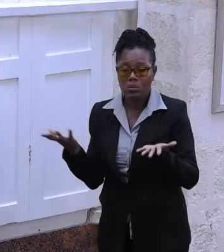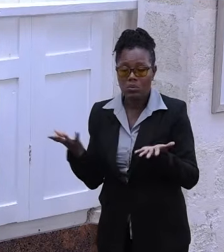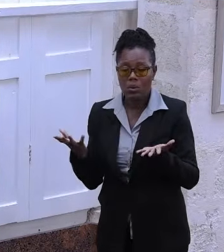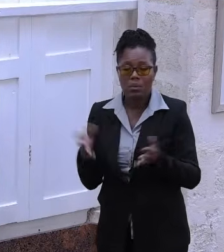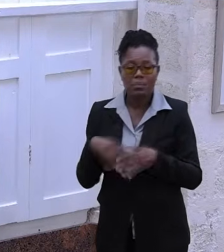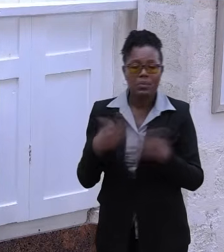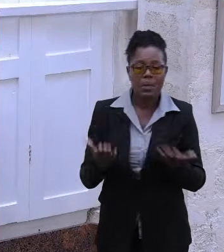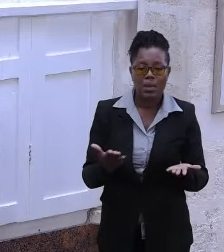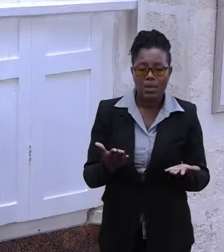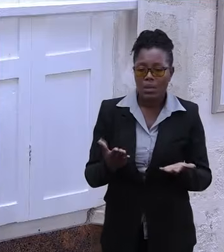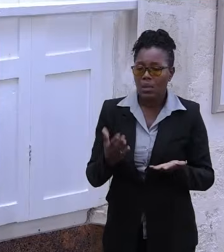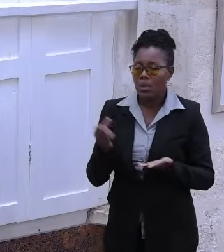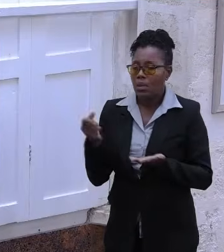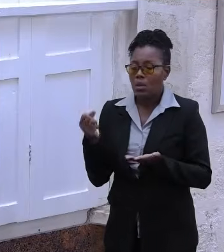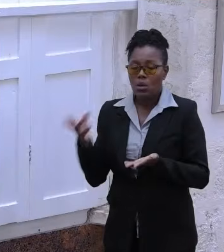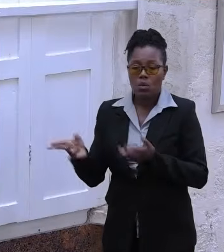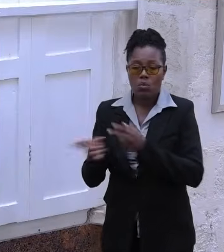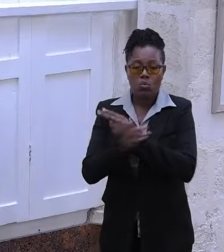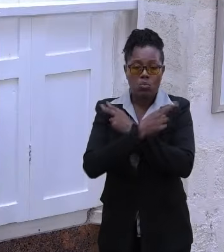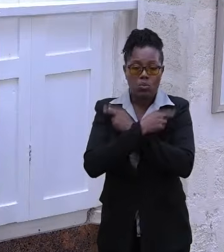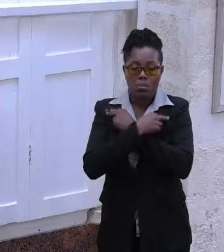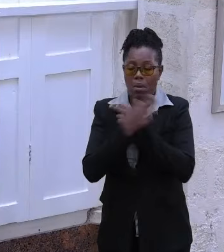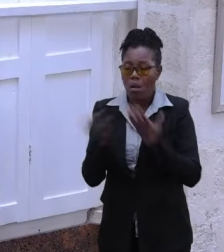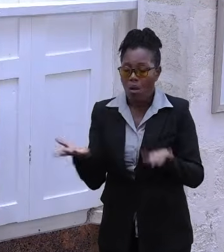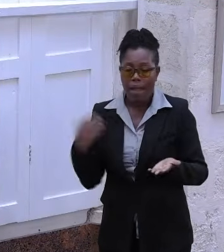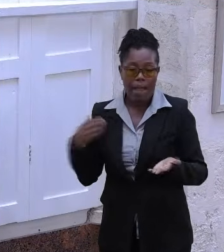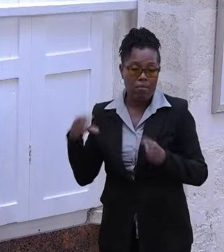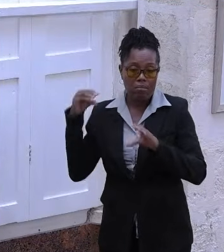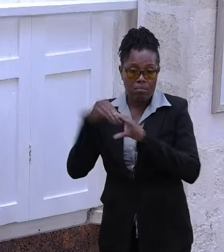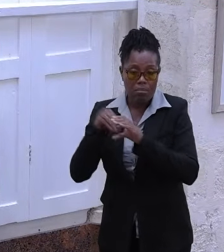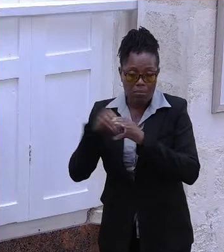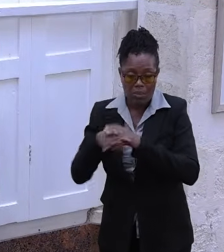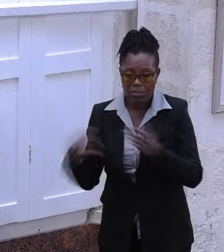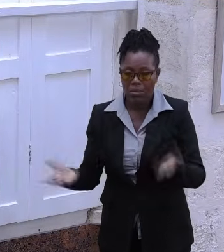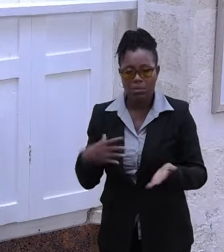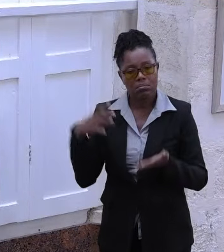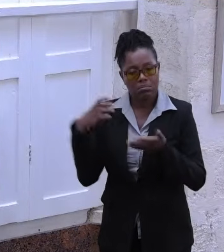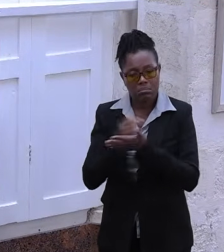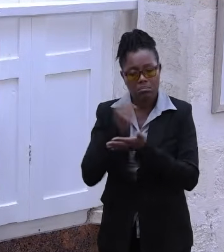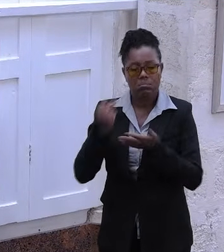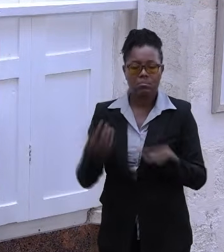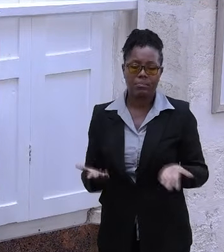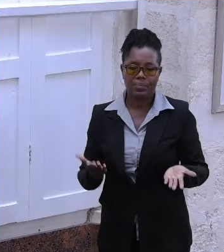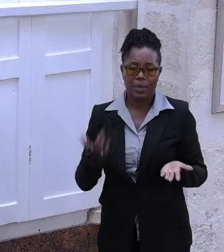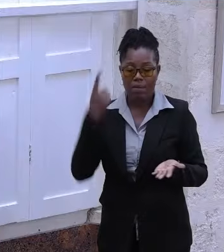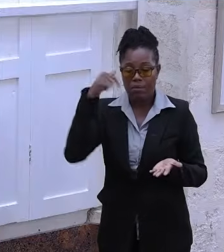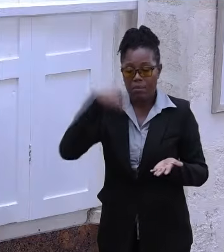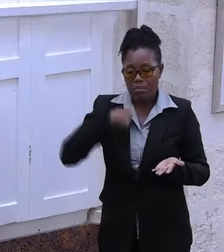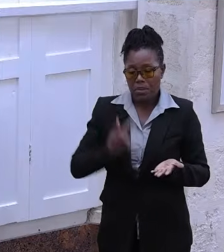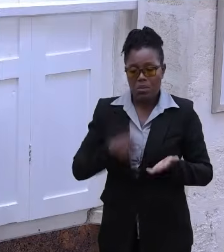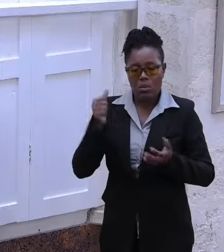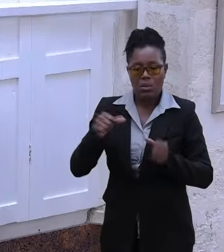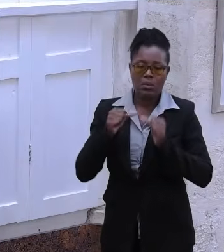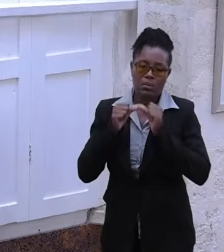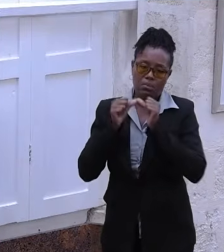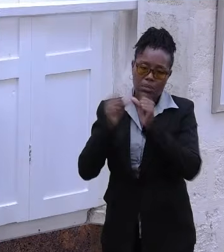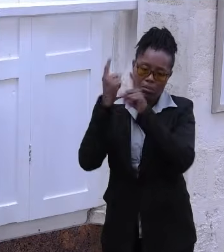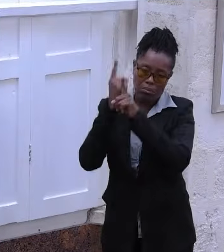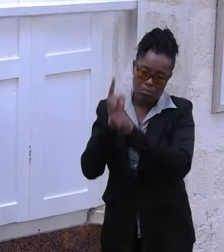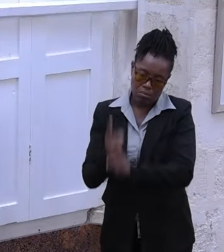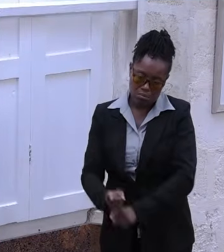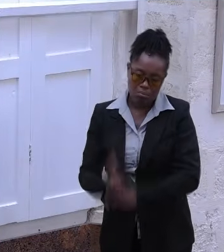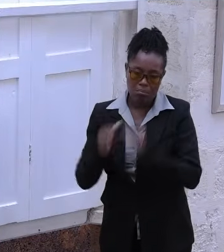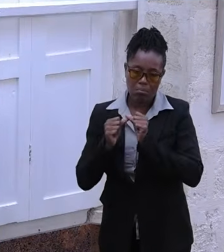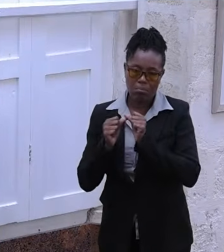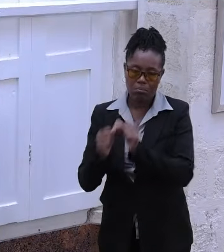advantage of a return on his or her investment. And for me, we have to be consistent in this country and